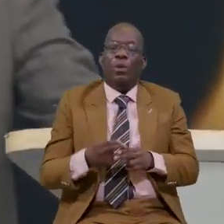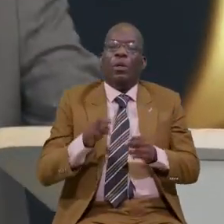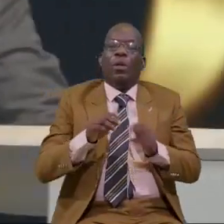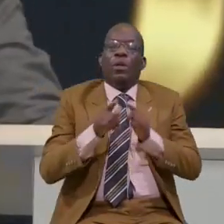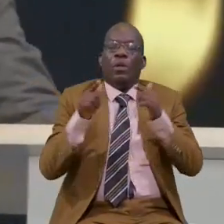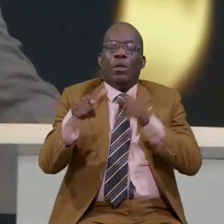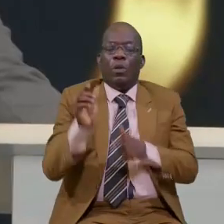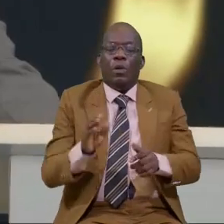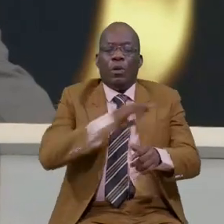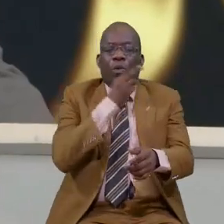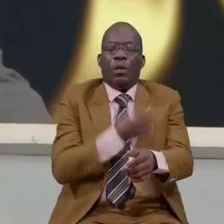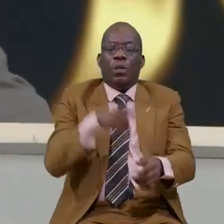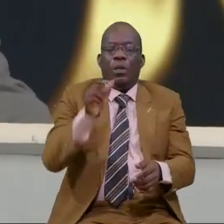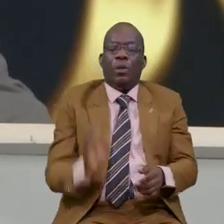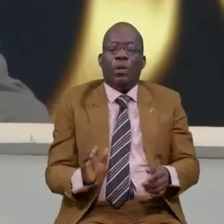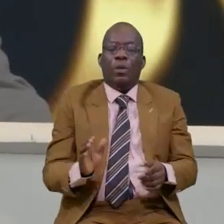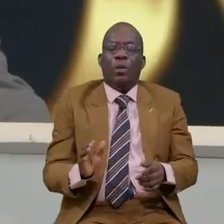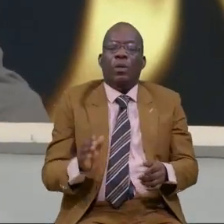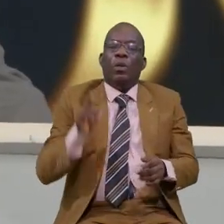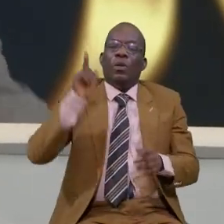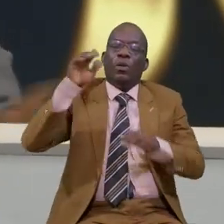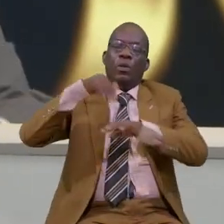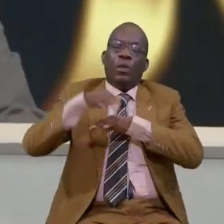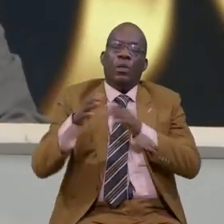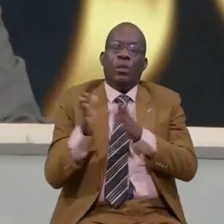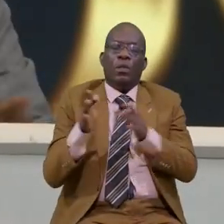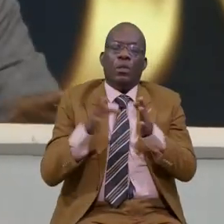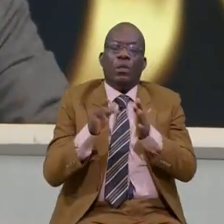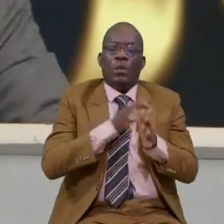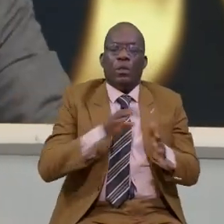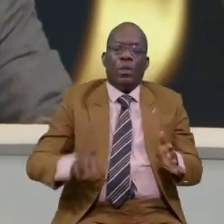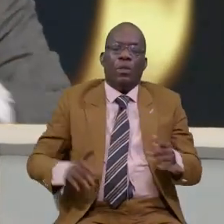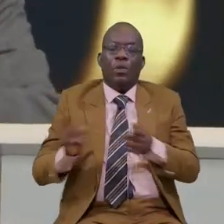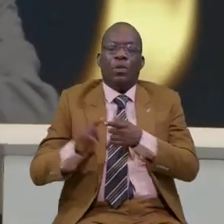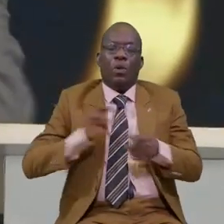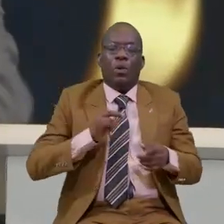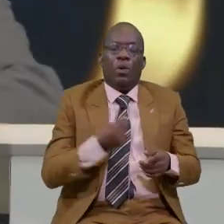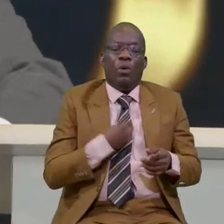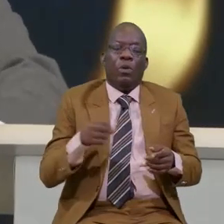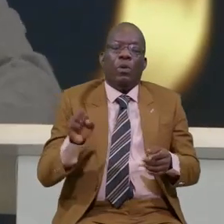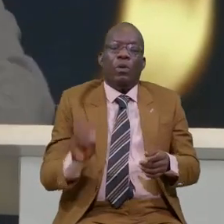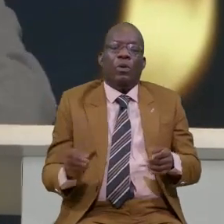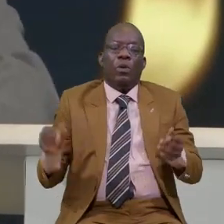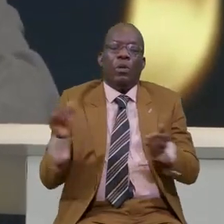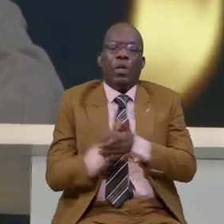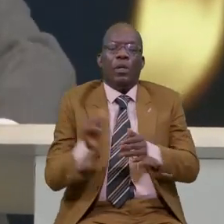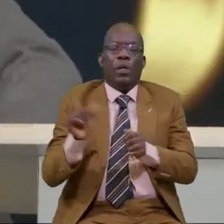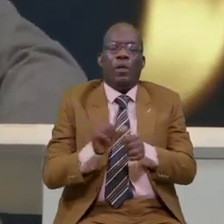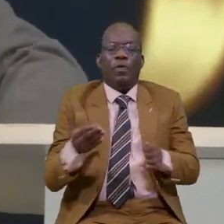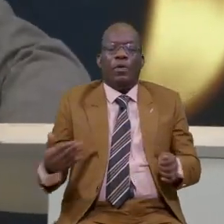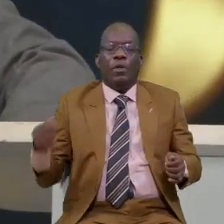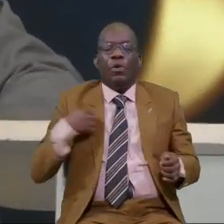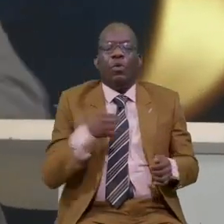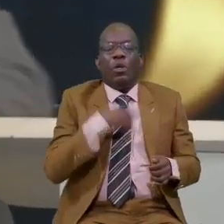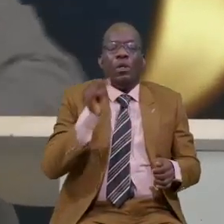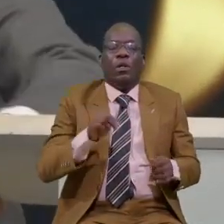sent Jesus Christ to us so that everything we need in life, everything